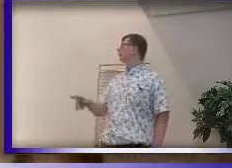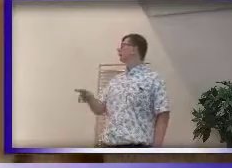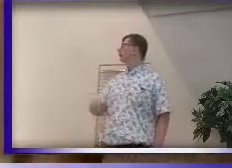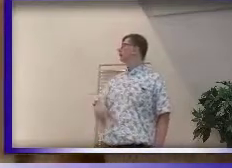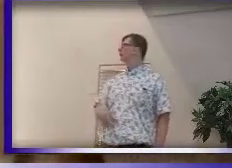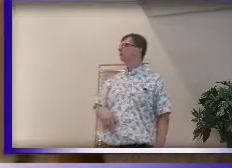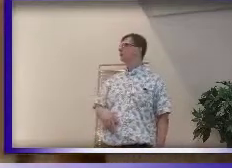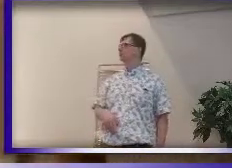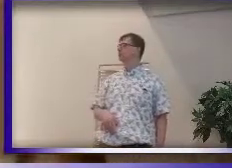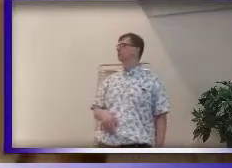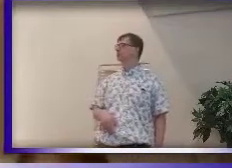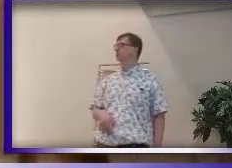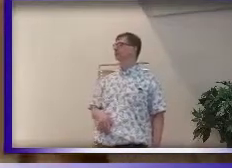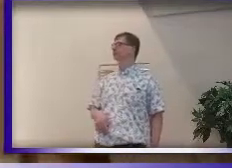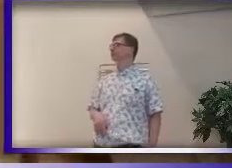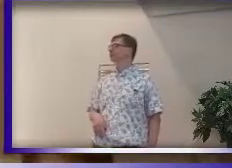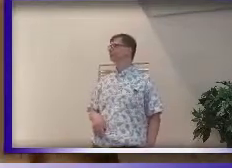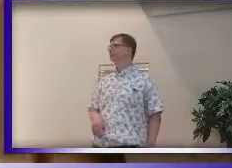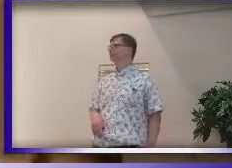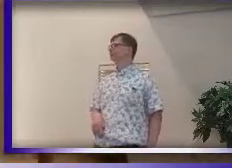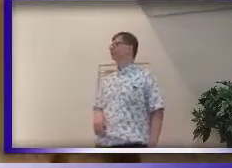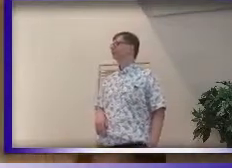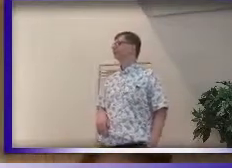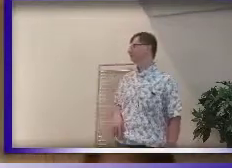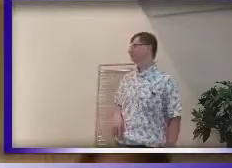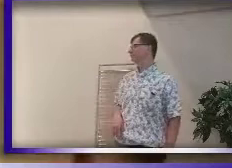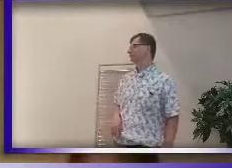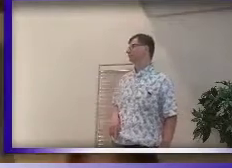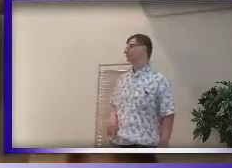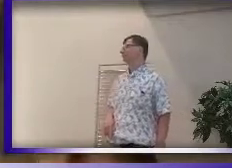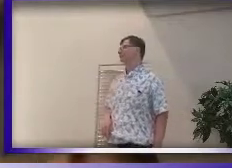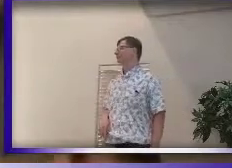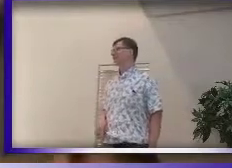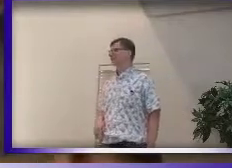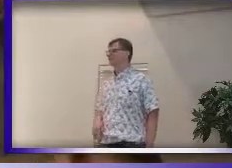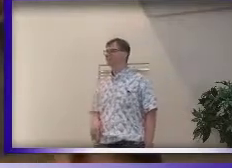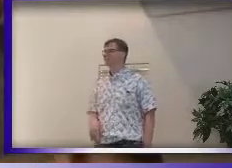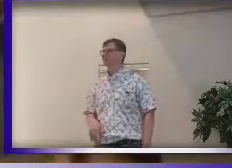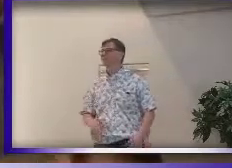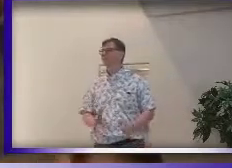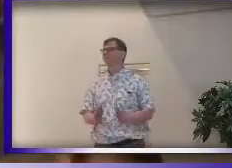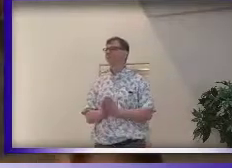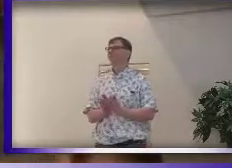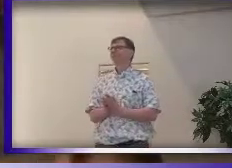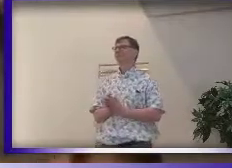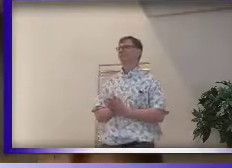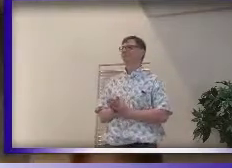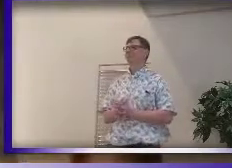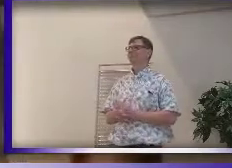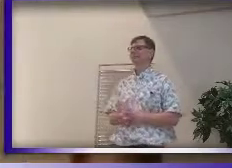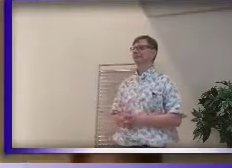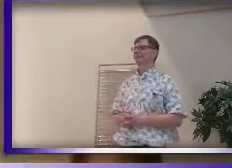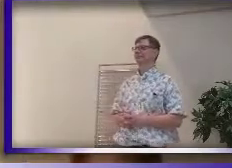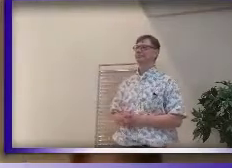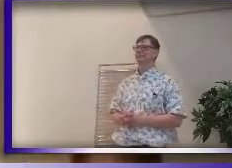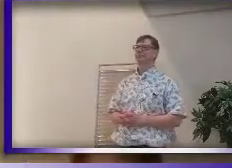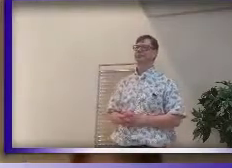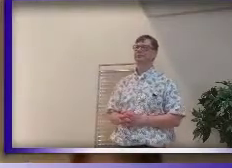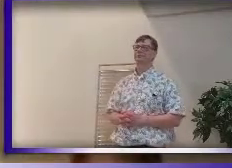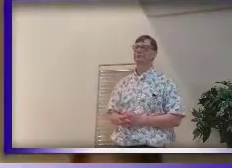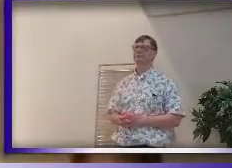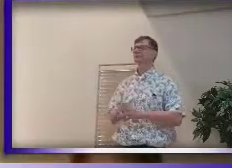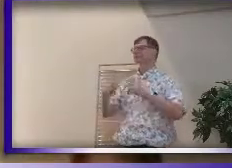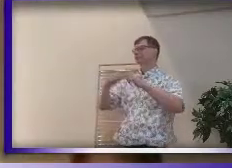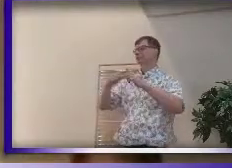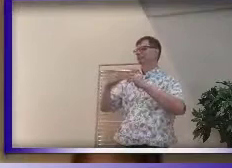in. The people who are furthest away are probably online, so I would ask, especially if you're new, that you tell